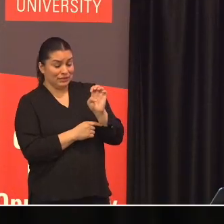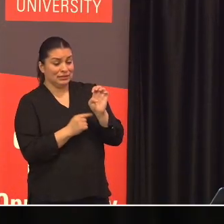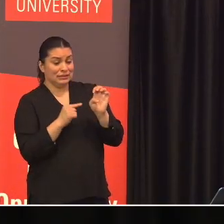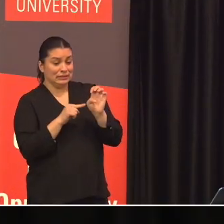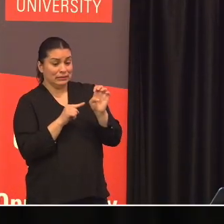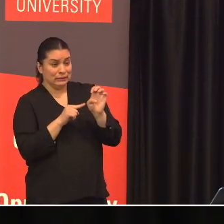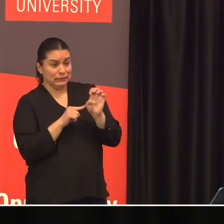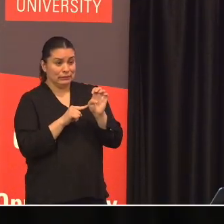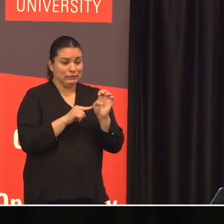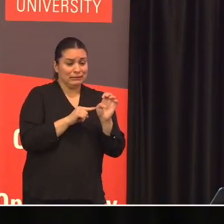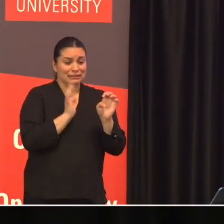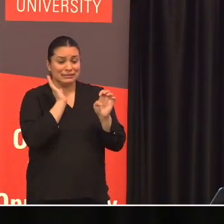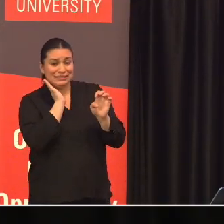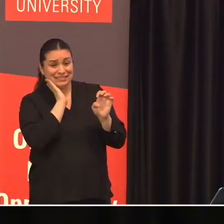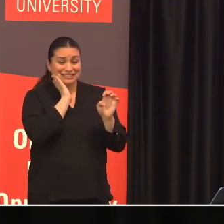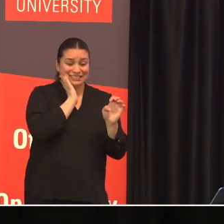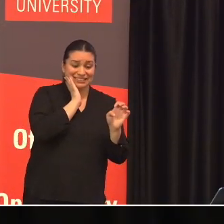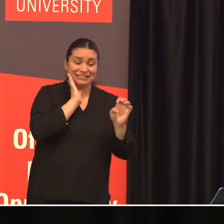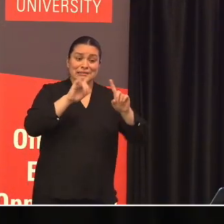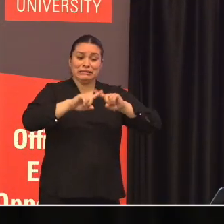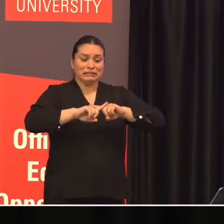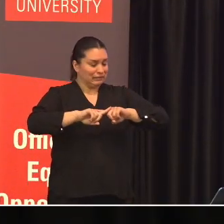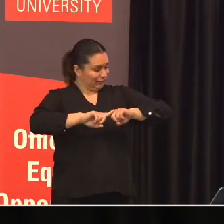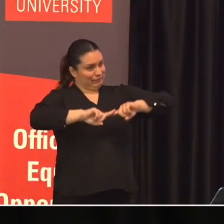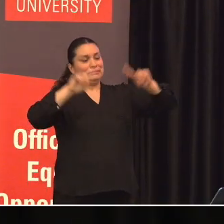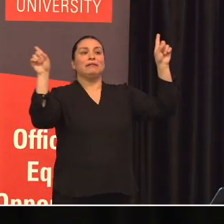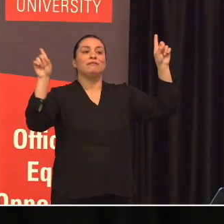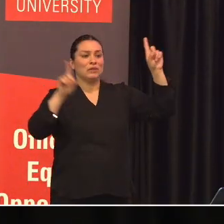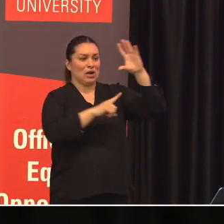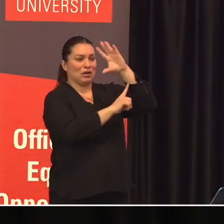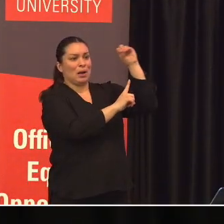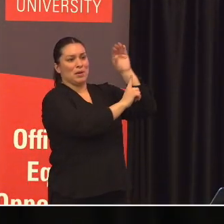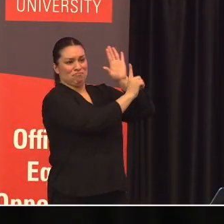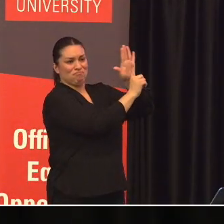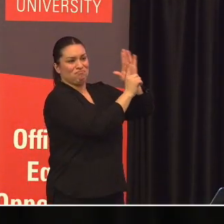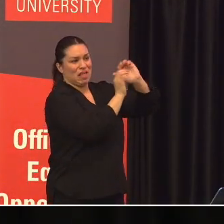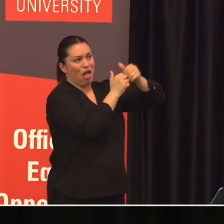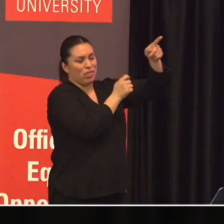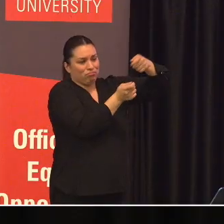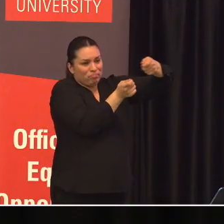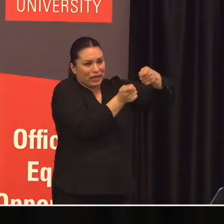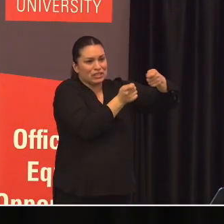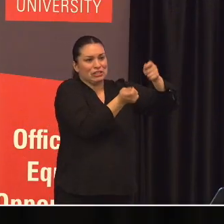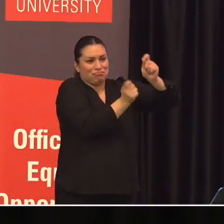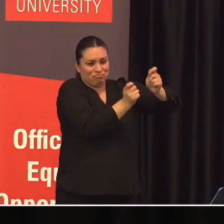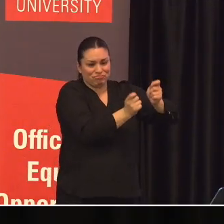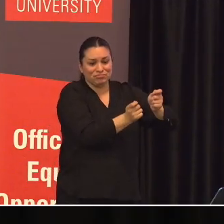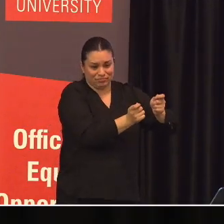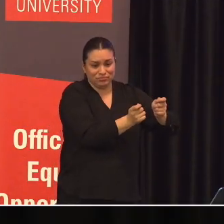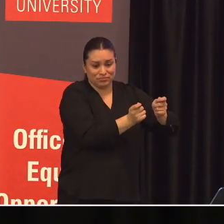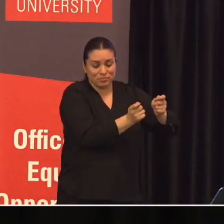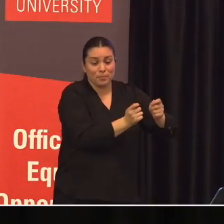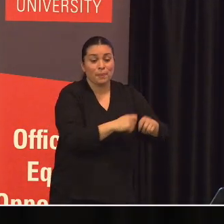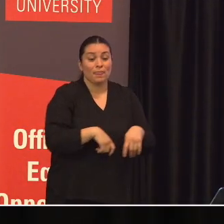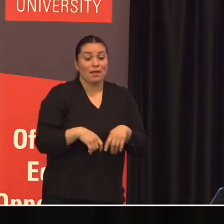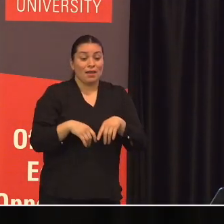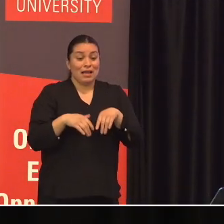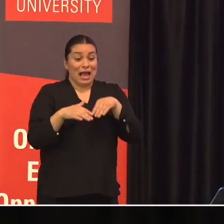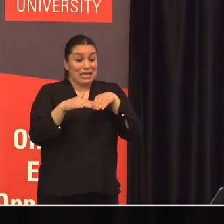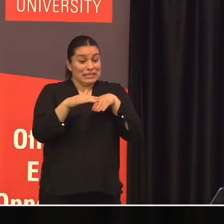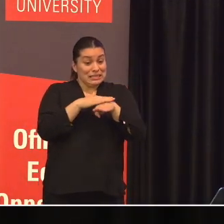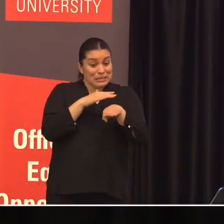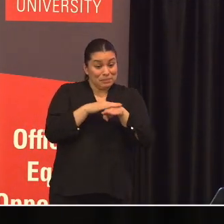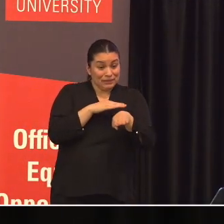access. That means that their software, like Adobe Pro, has several features within it that have not been updated in